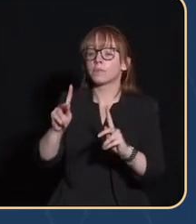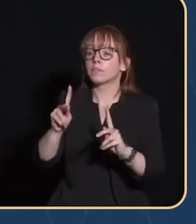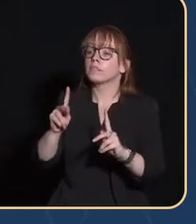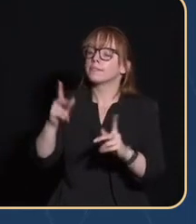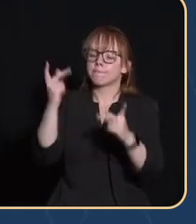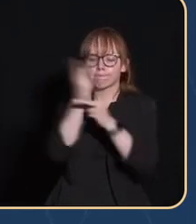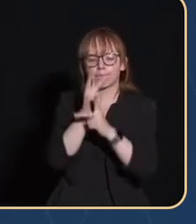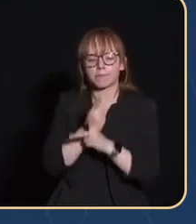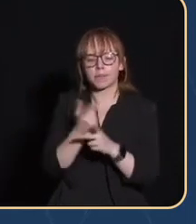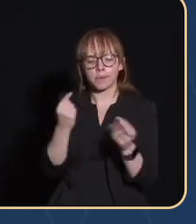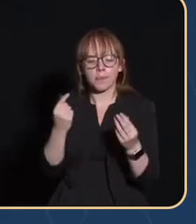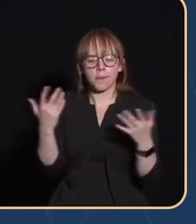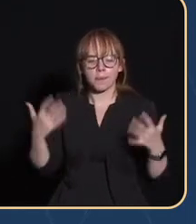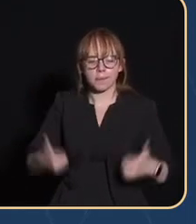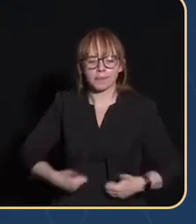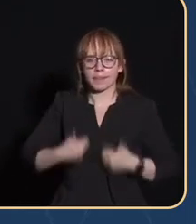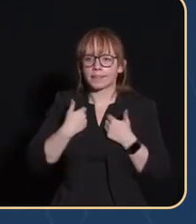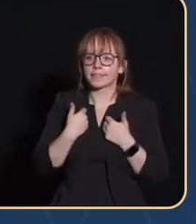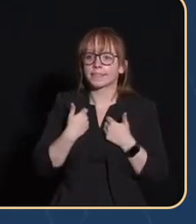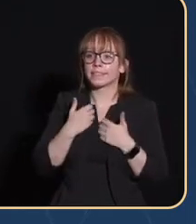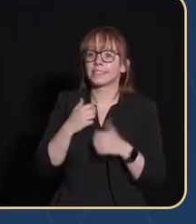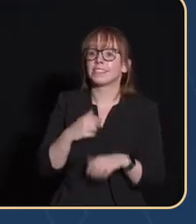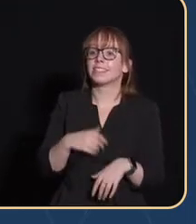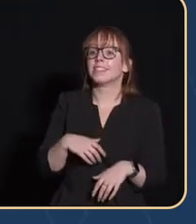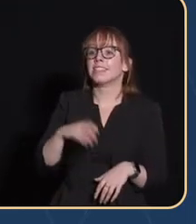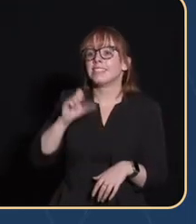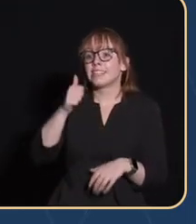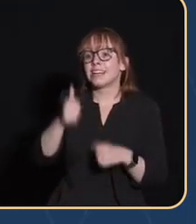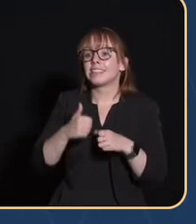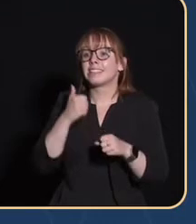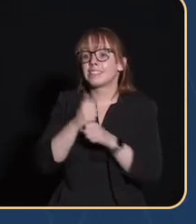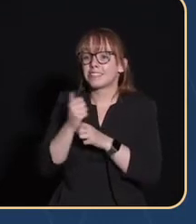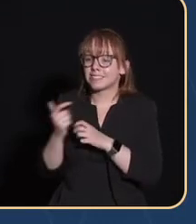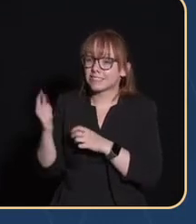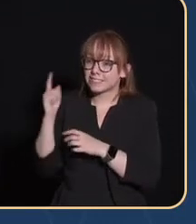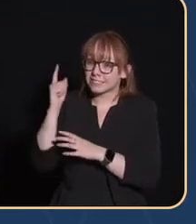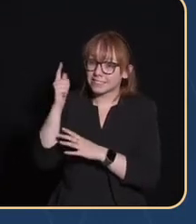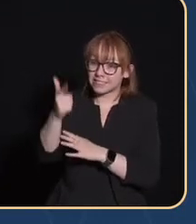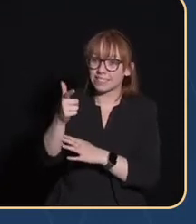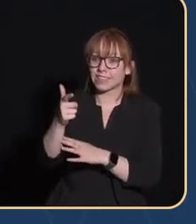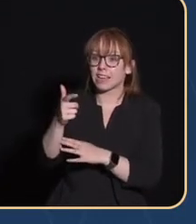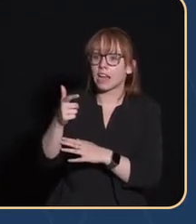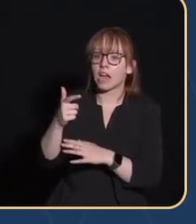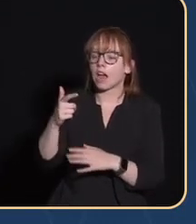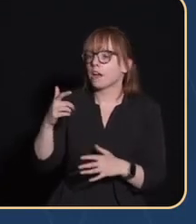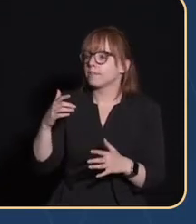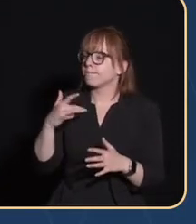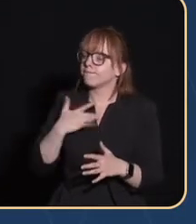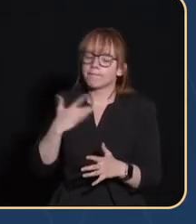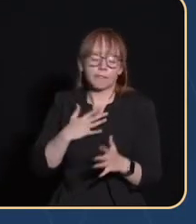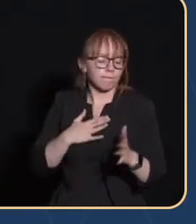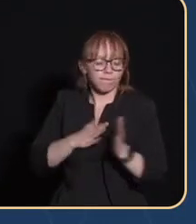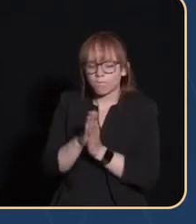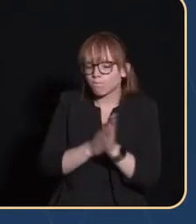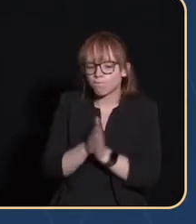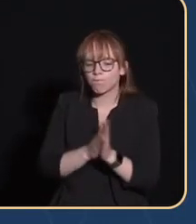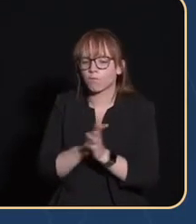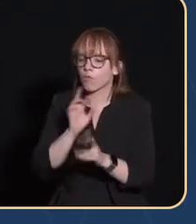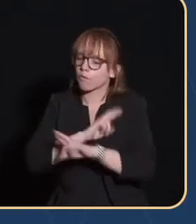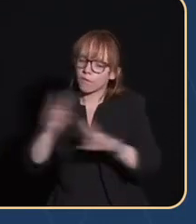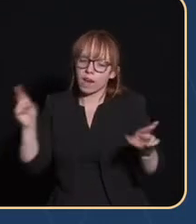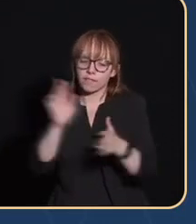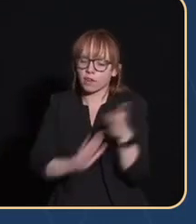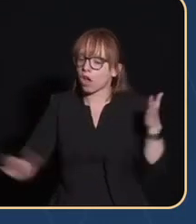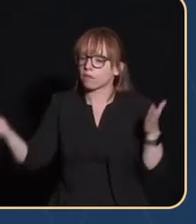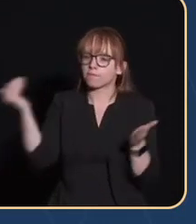life. It took me over 10 years, but I came back to college with a fire in me like never before. A